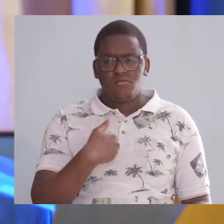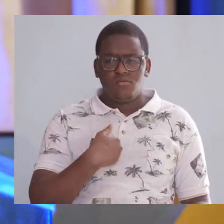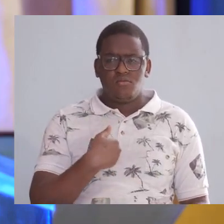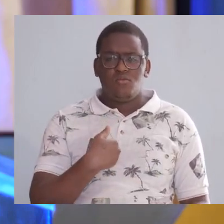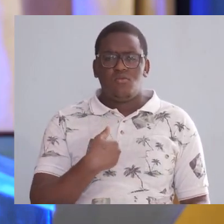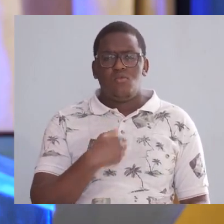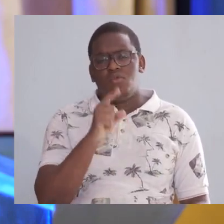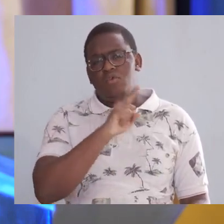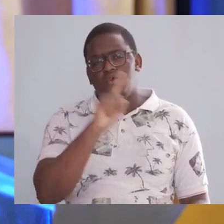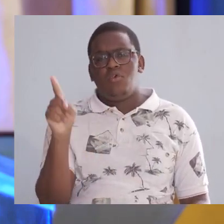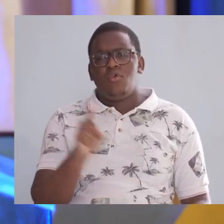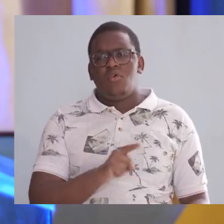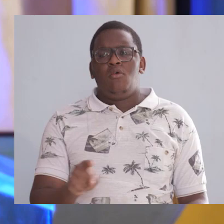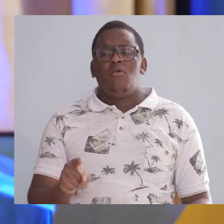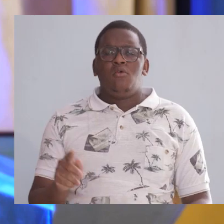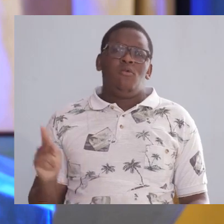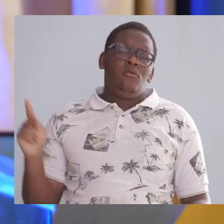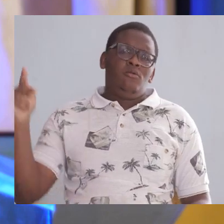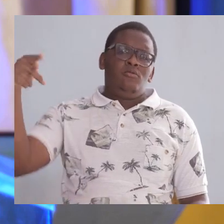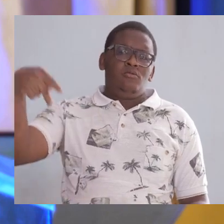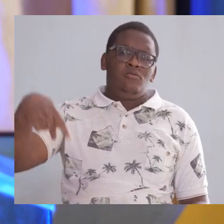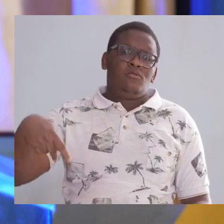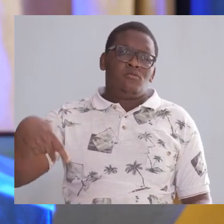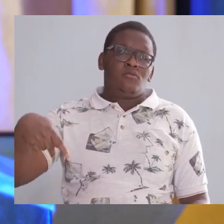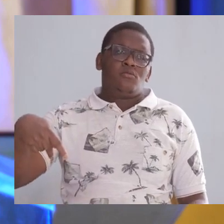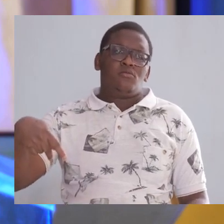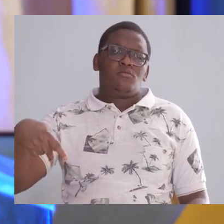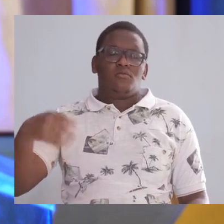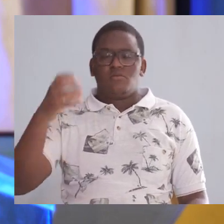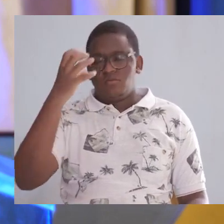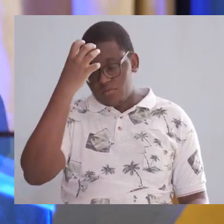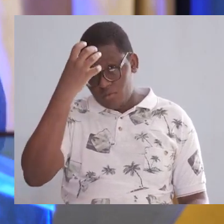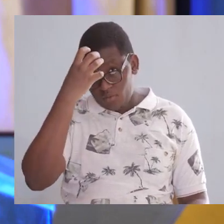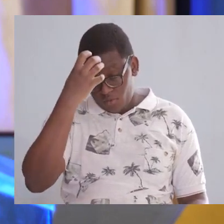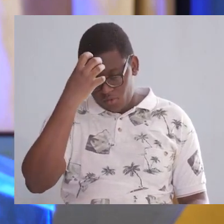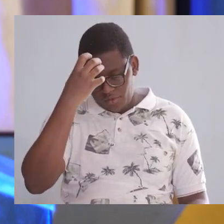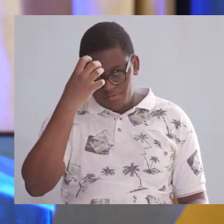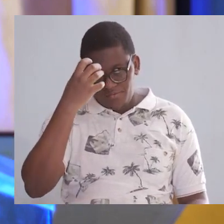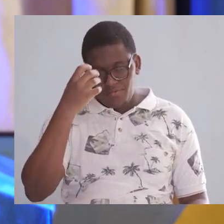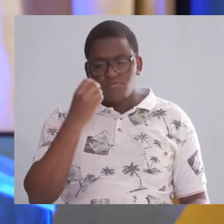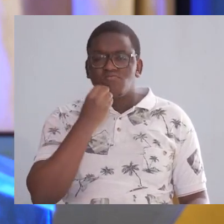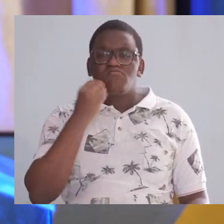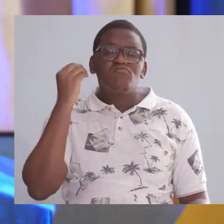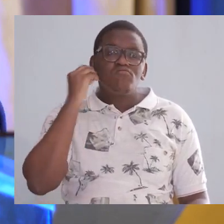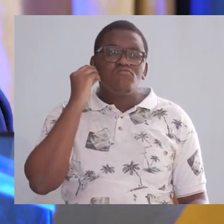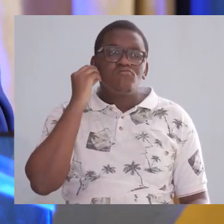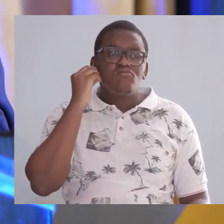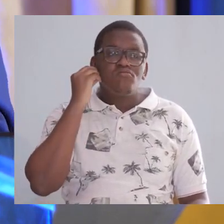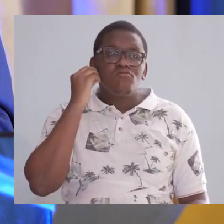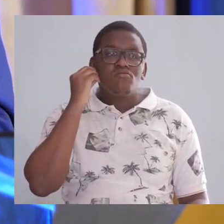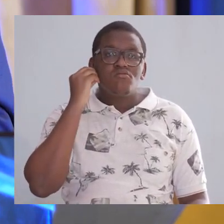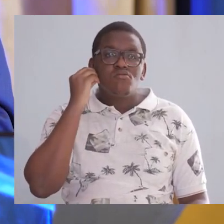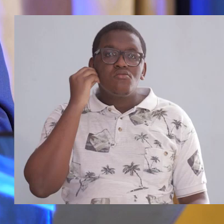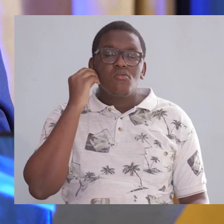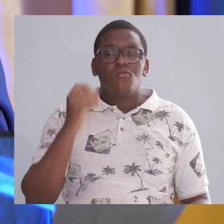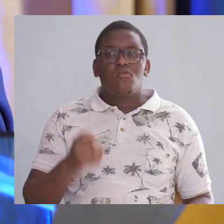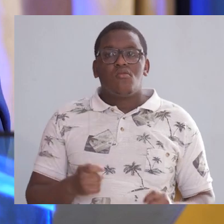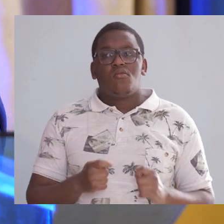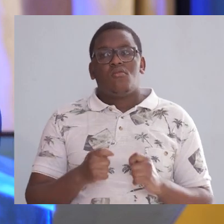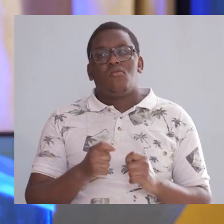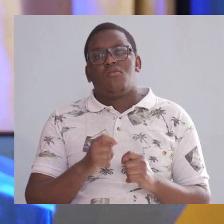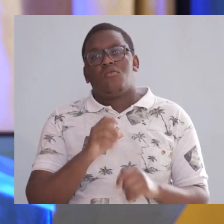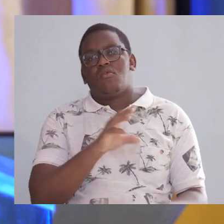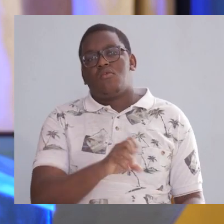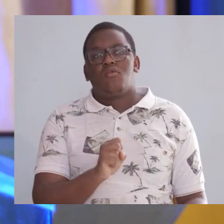Zechariah the prophet is saying there is a curse that is released from the Lord on the house of every thief.